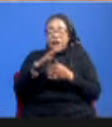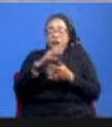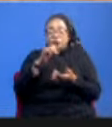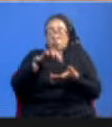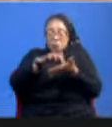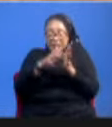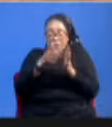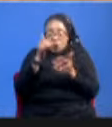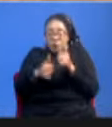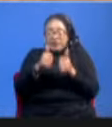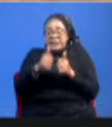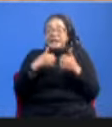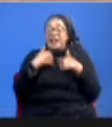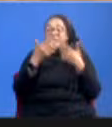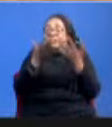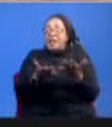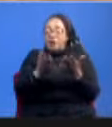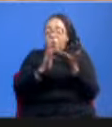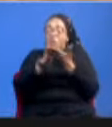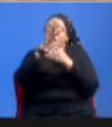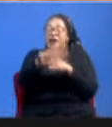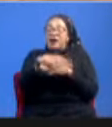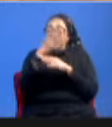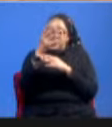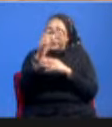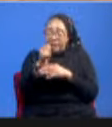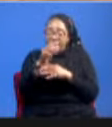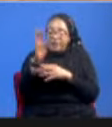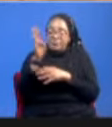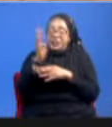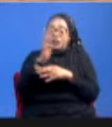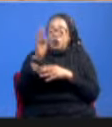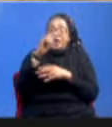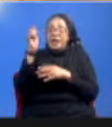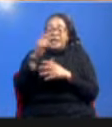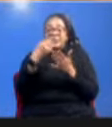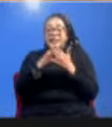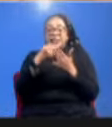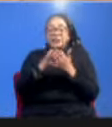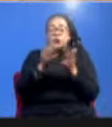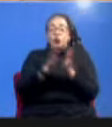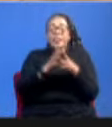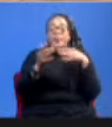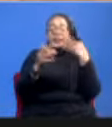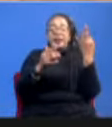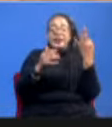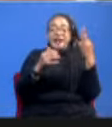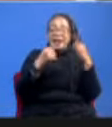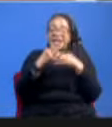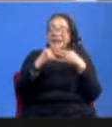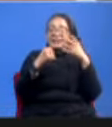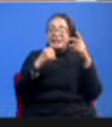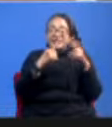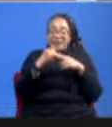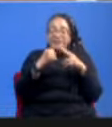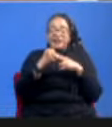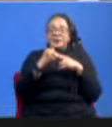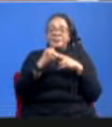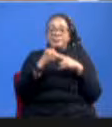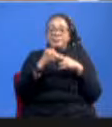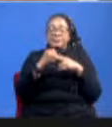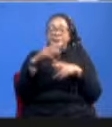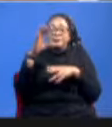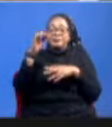over 45 billion Kenya shillings, over and above the 387. Council of Governors